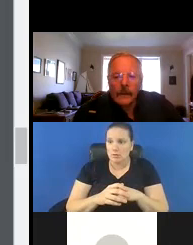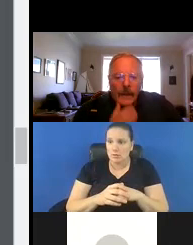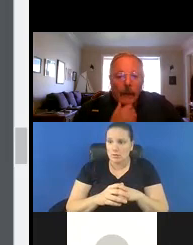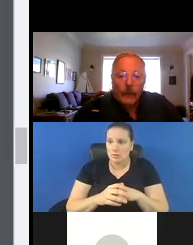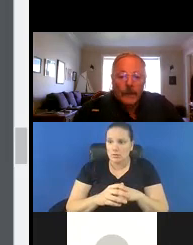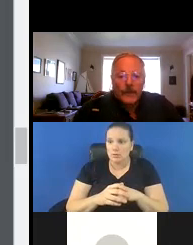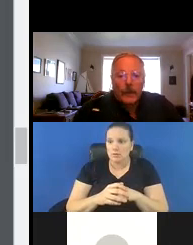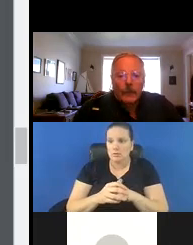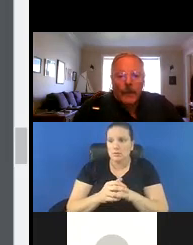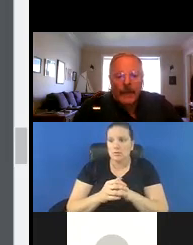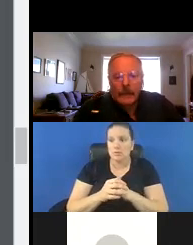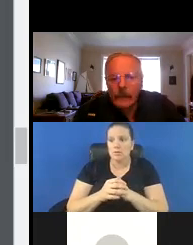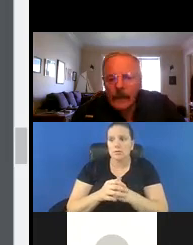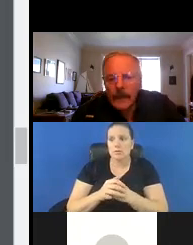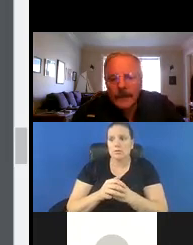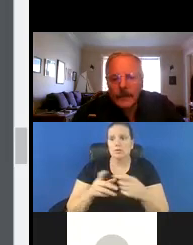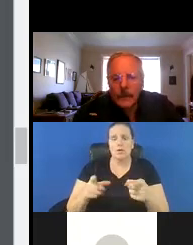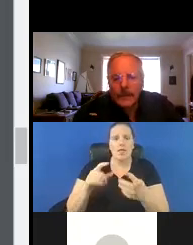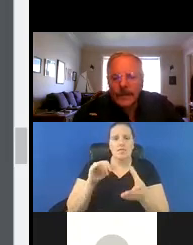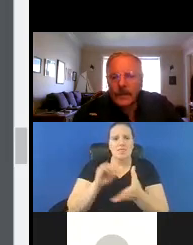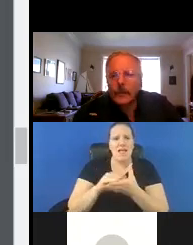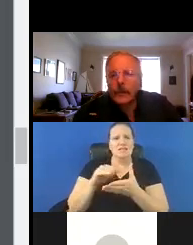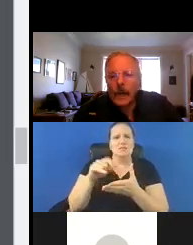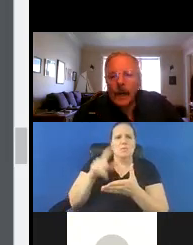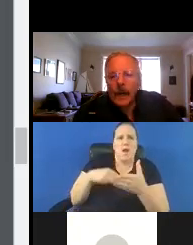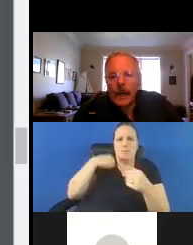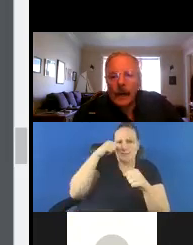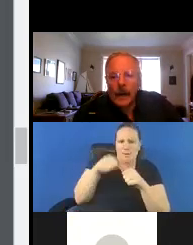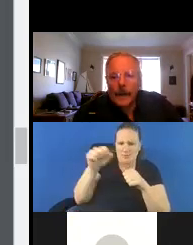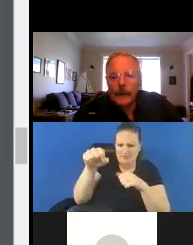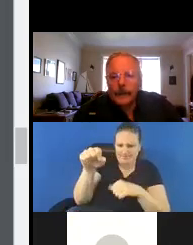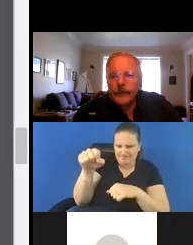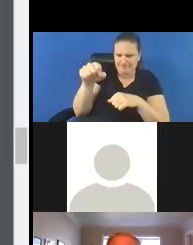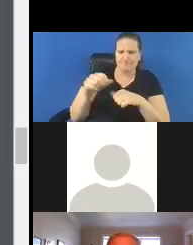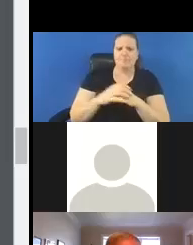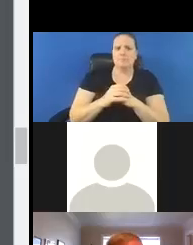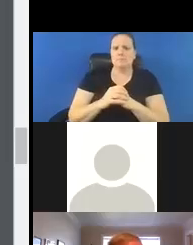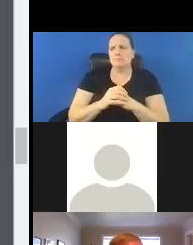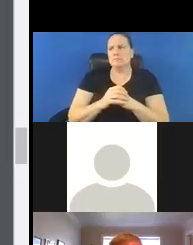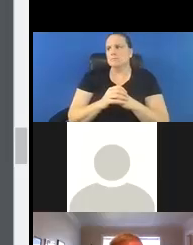Okay, yeah, which is what my recollection was. So Correct.